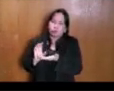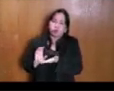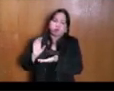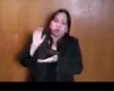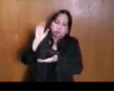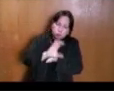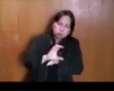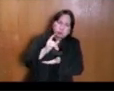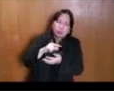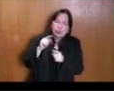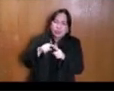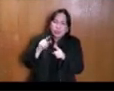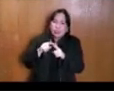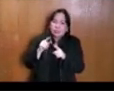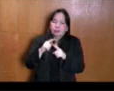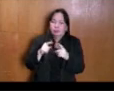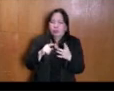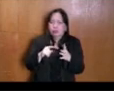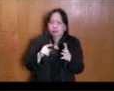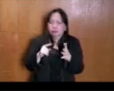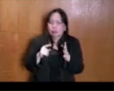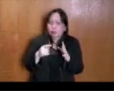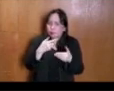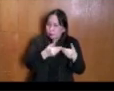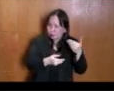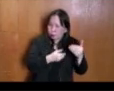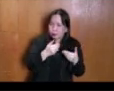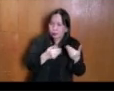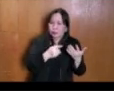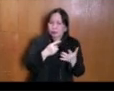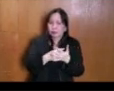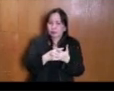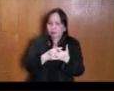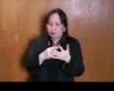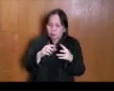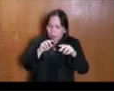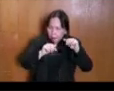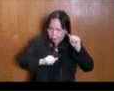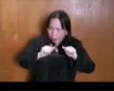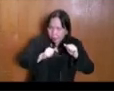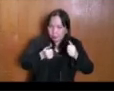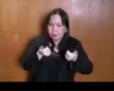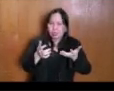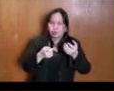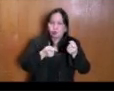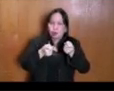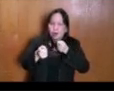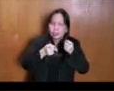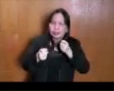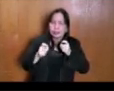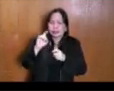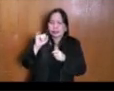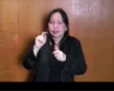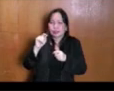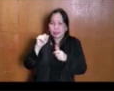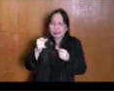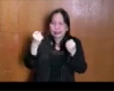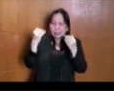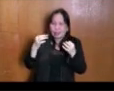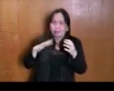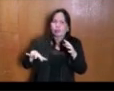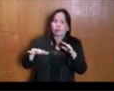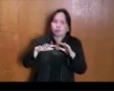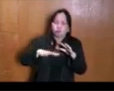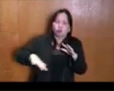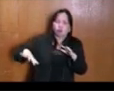infrastructure and processes needed for consistent and frequent data collection, management, and processing of massive amounts of data on a